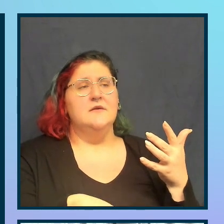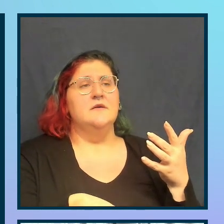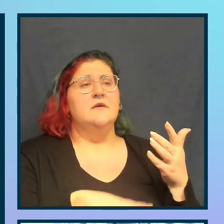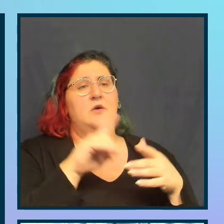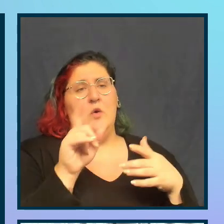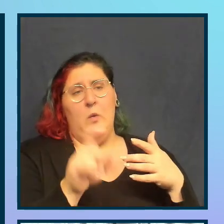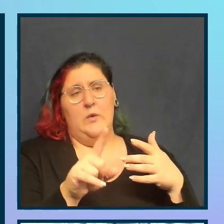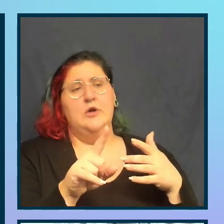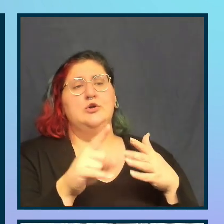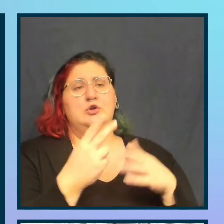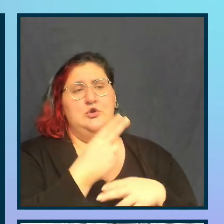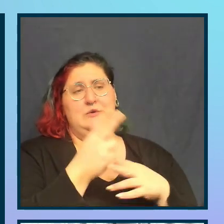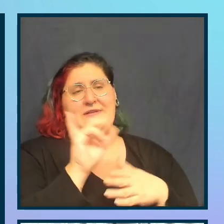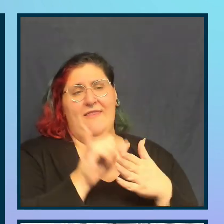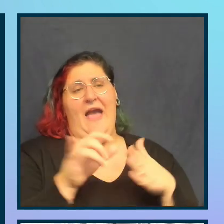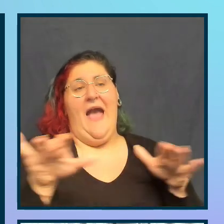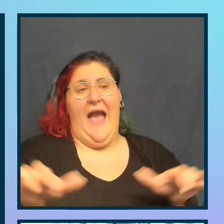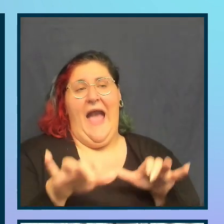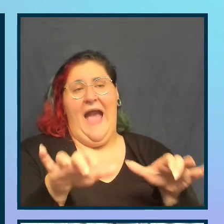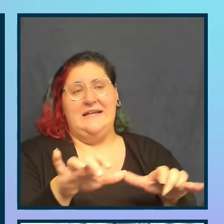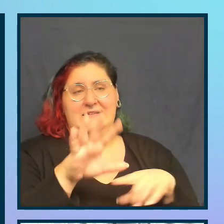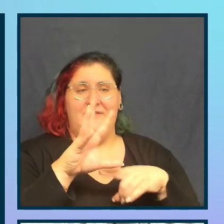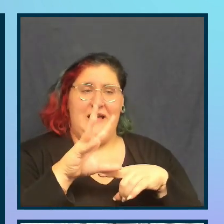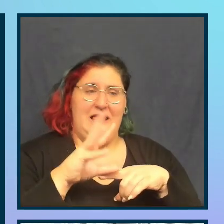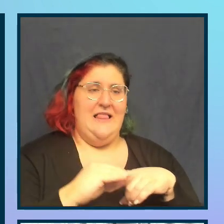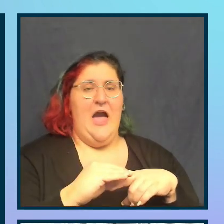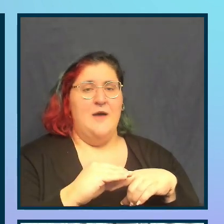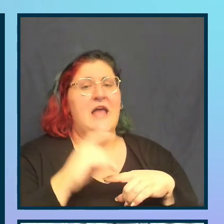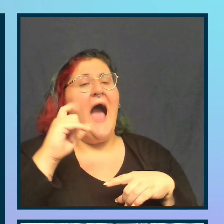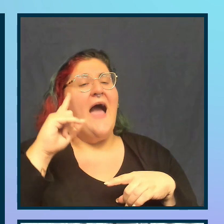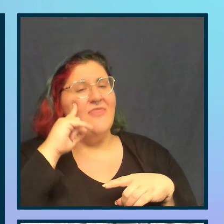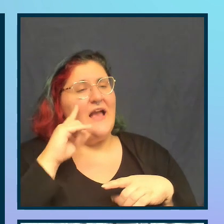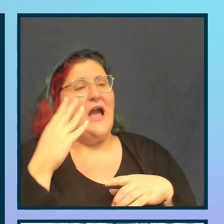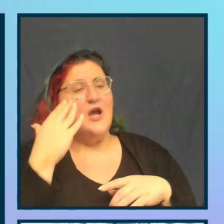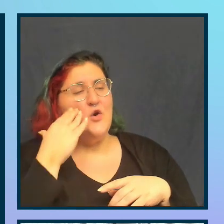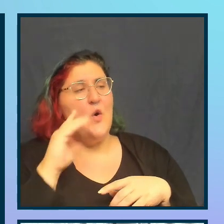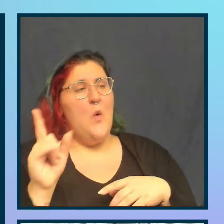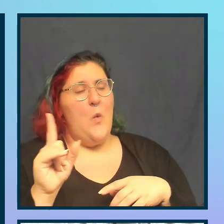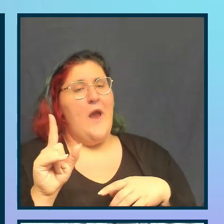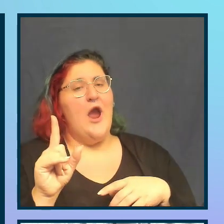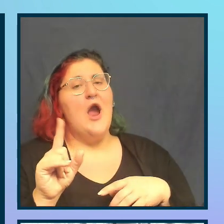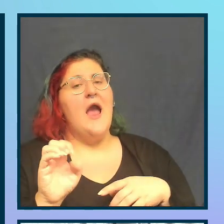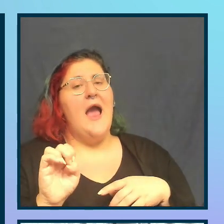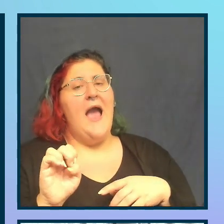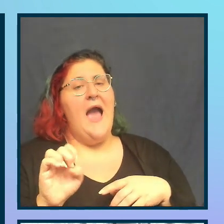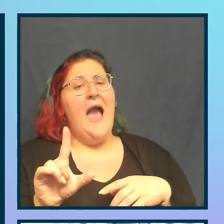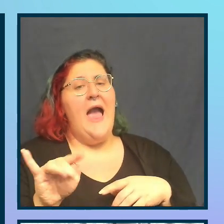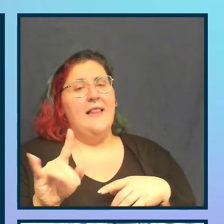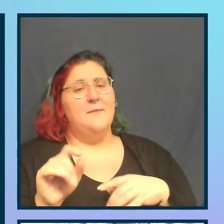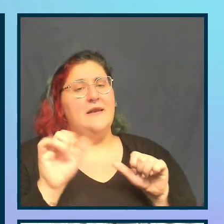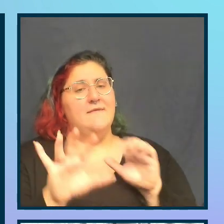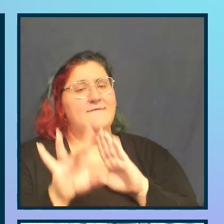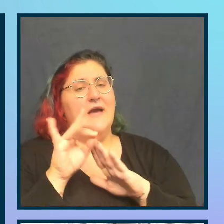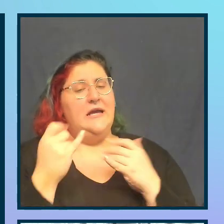my pizza be. So I think I know where this element is located now. So I look at the issue remediation in order to